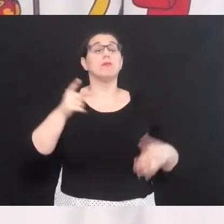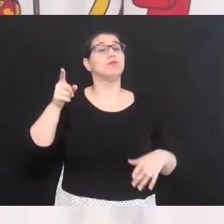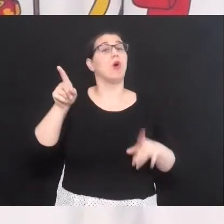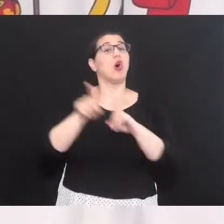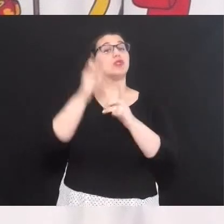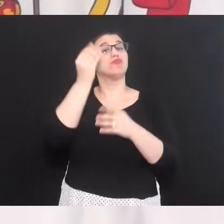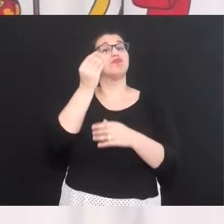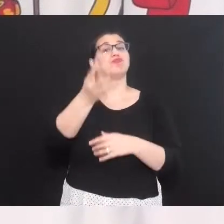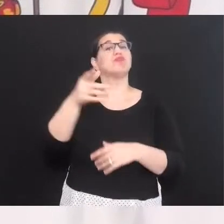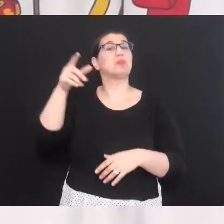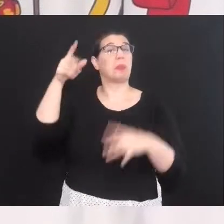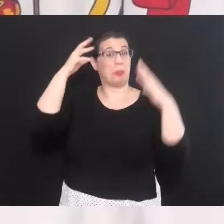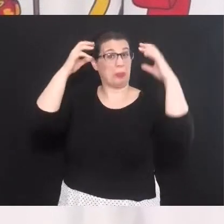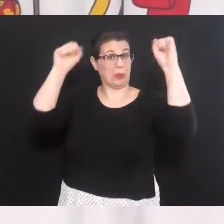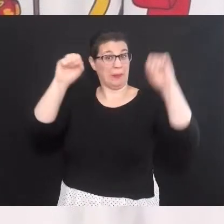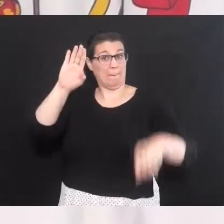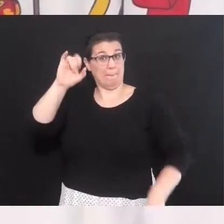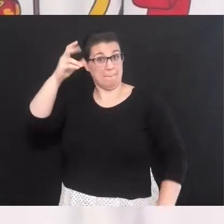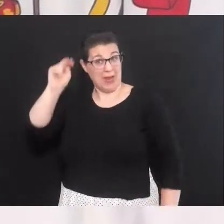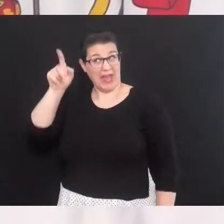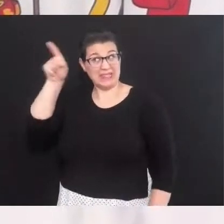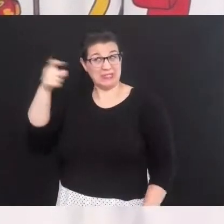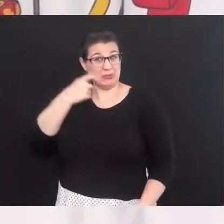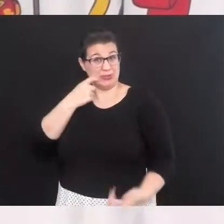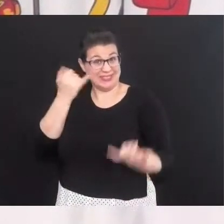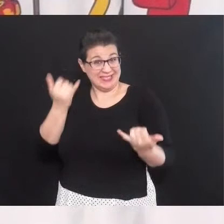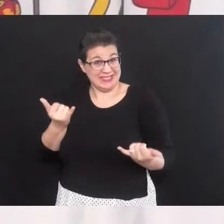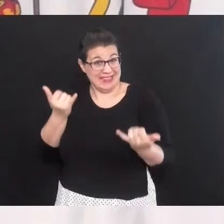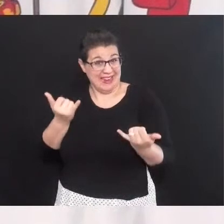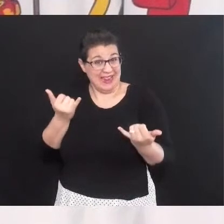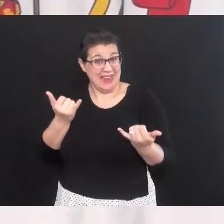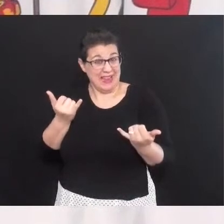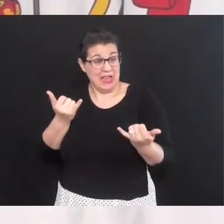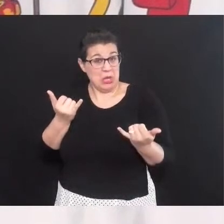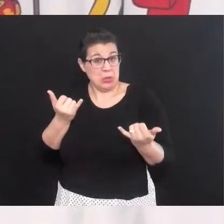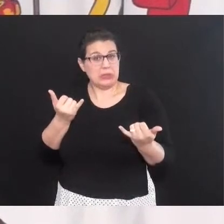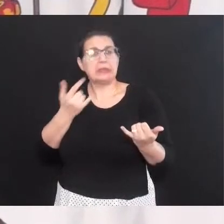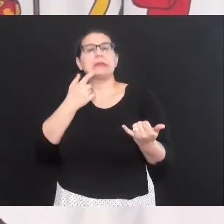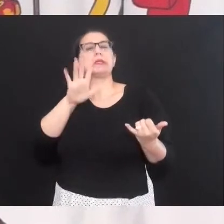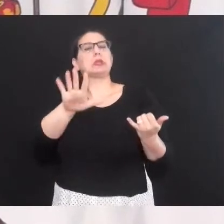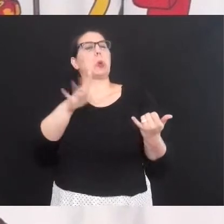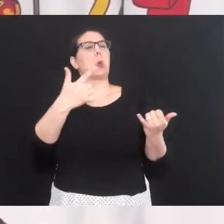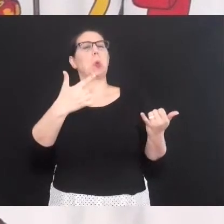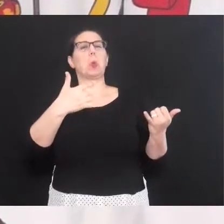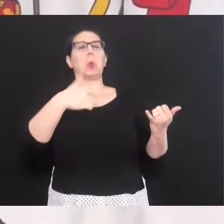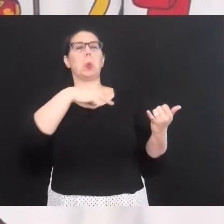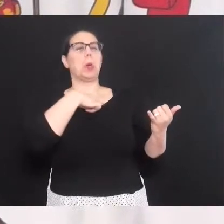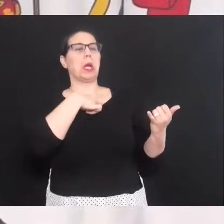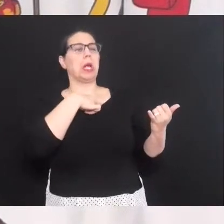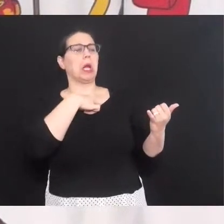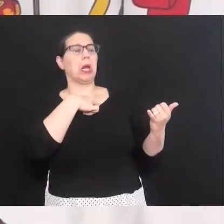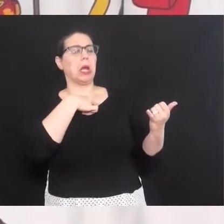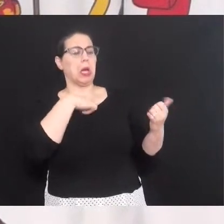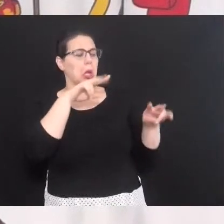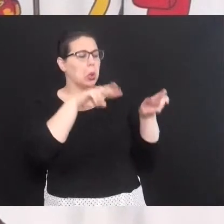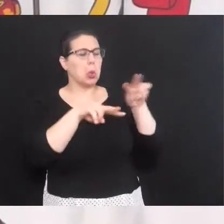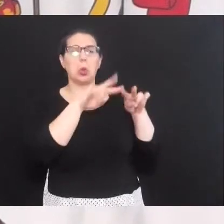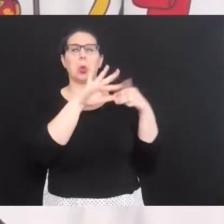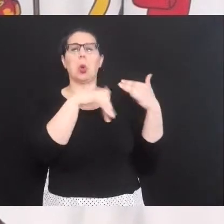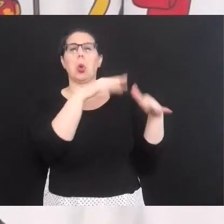right now, coming out and saying, well, we're looking at any employer that has more than 100